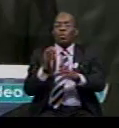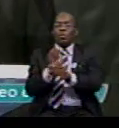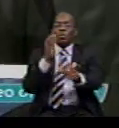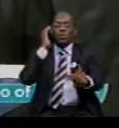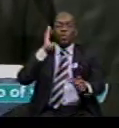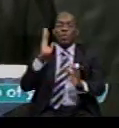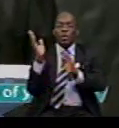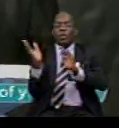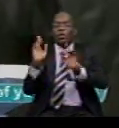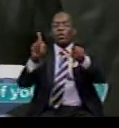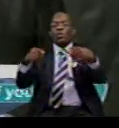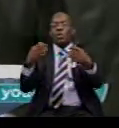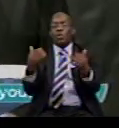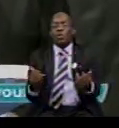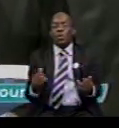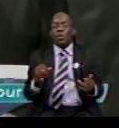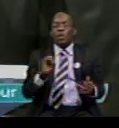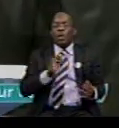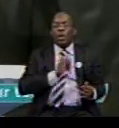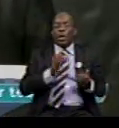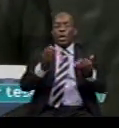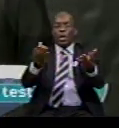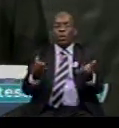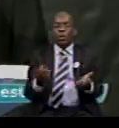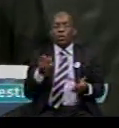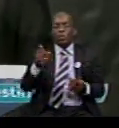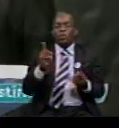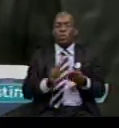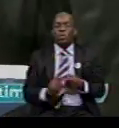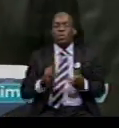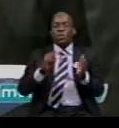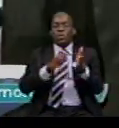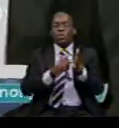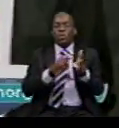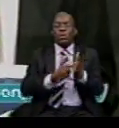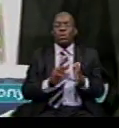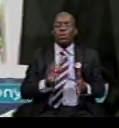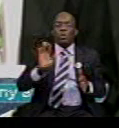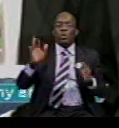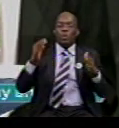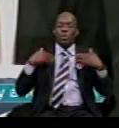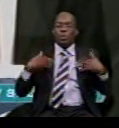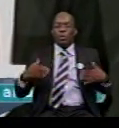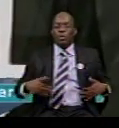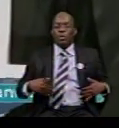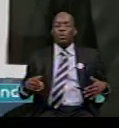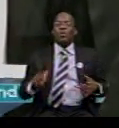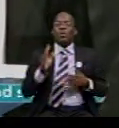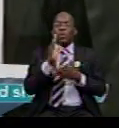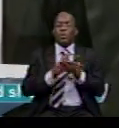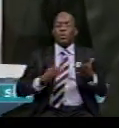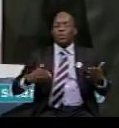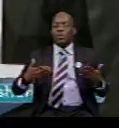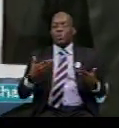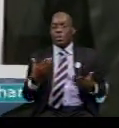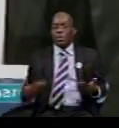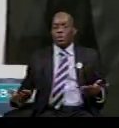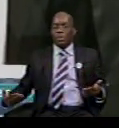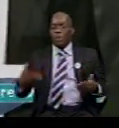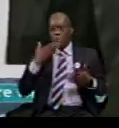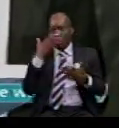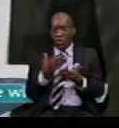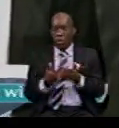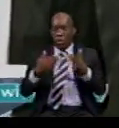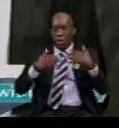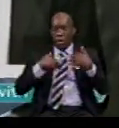now. I want you to shake up your body. Something good has happened to you. You are